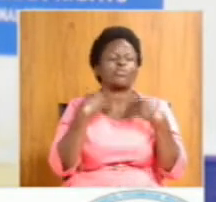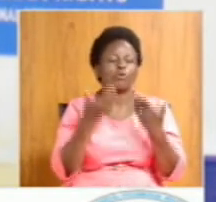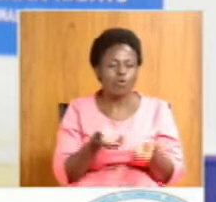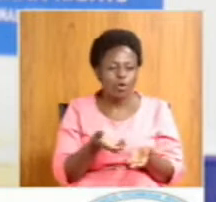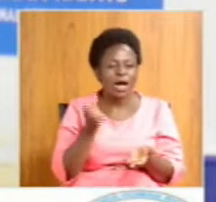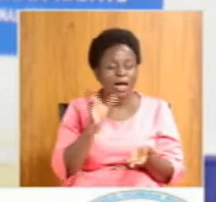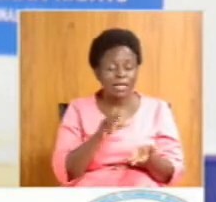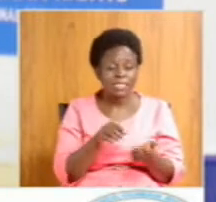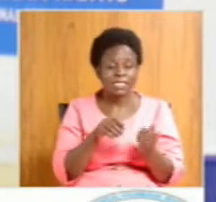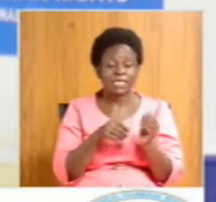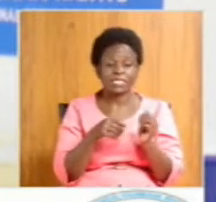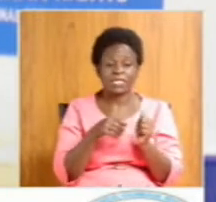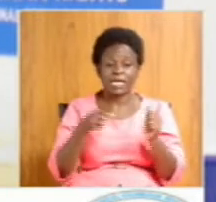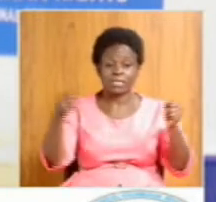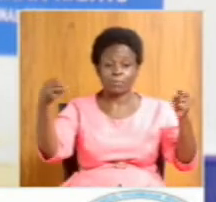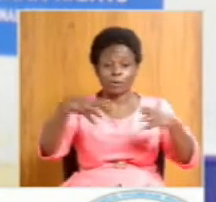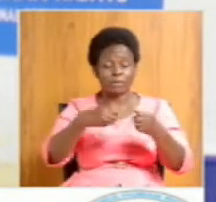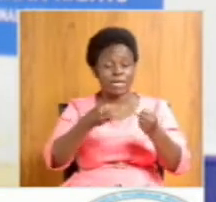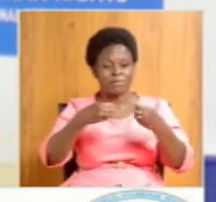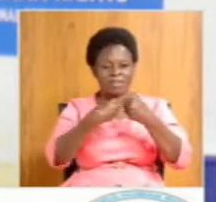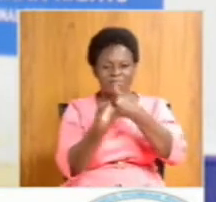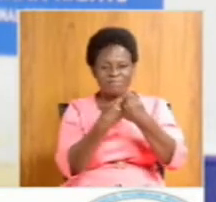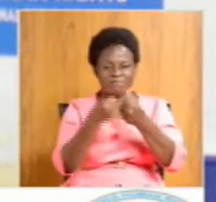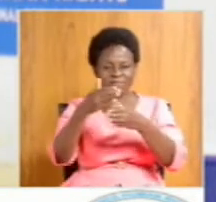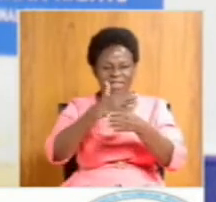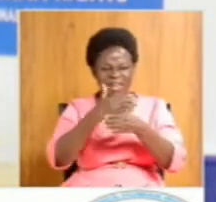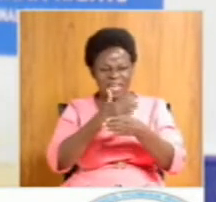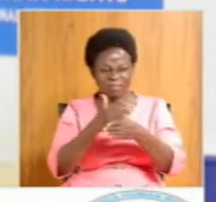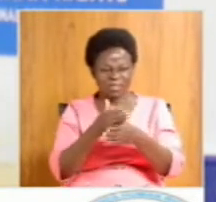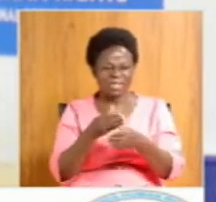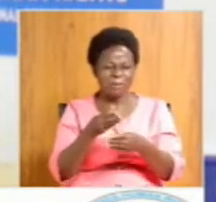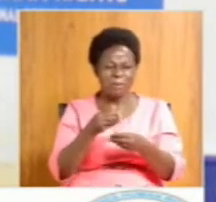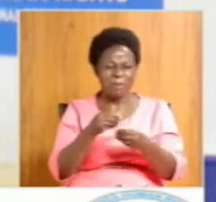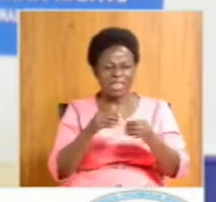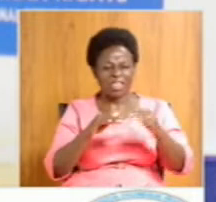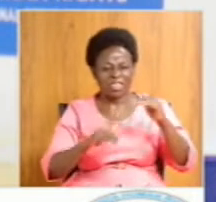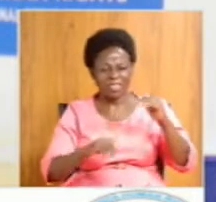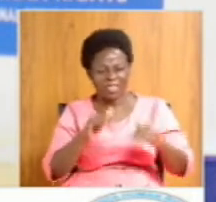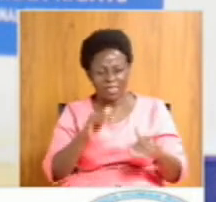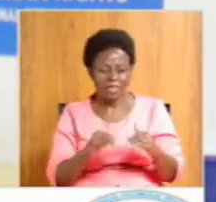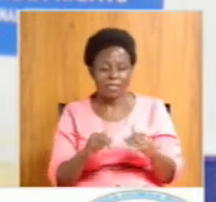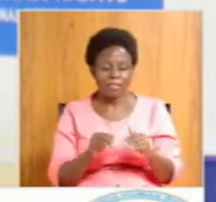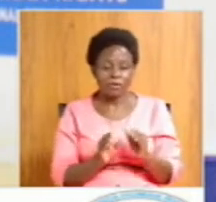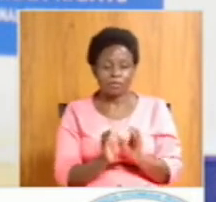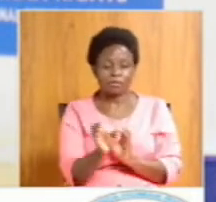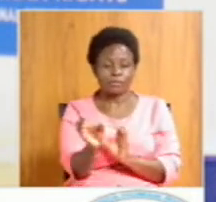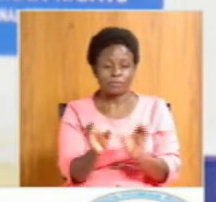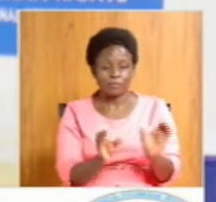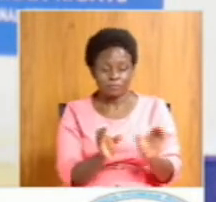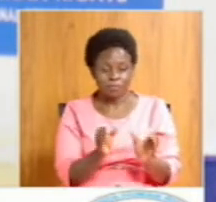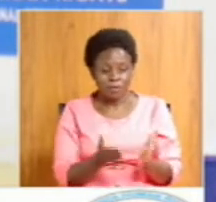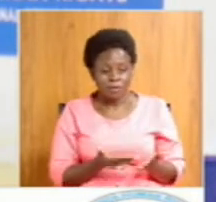It has exposed a number of loopholes in terms of inadequate financing that was actually being allocated towards